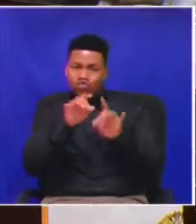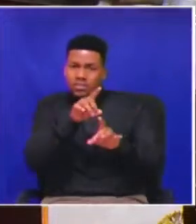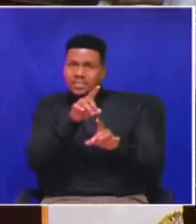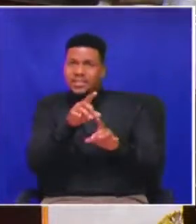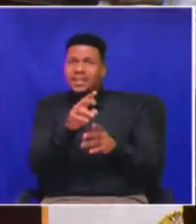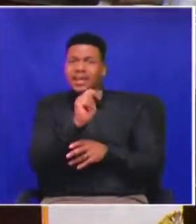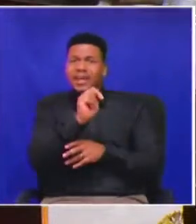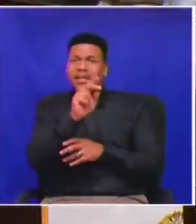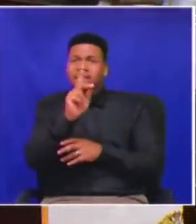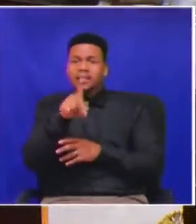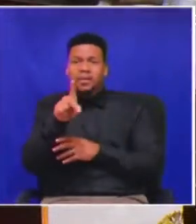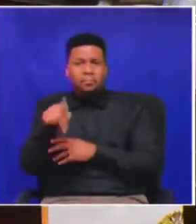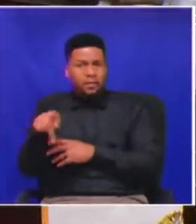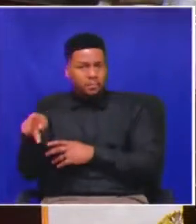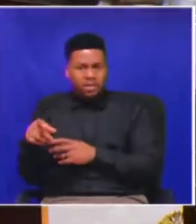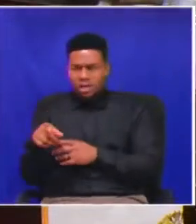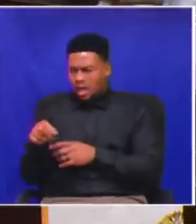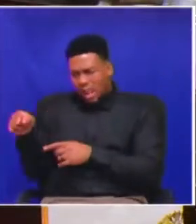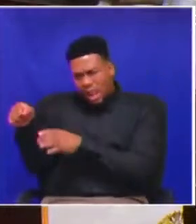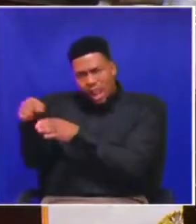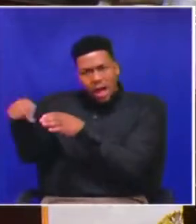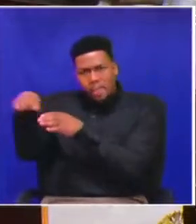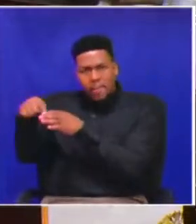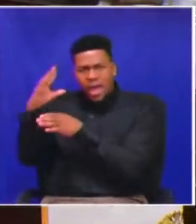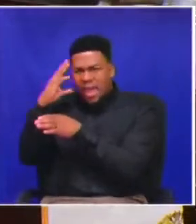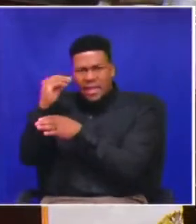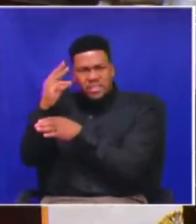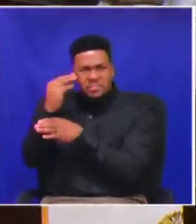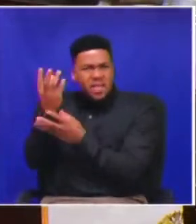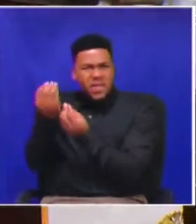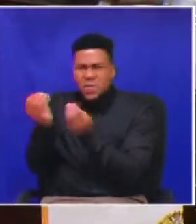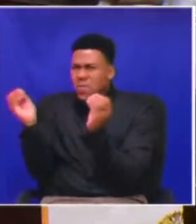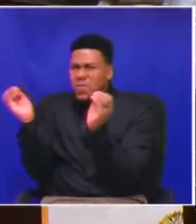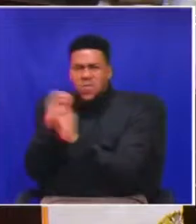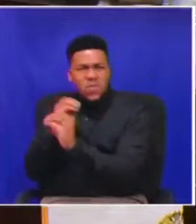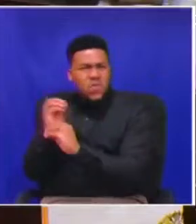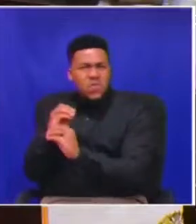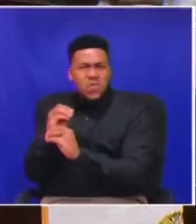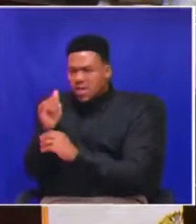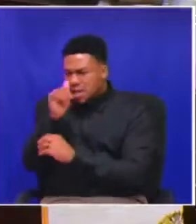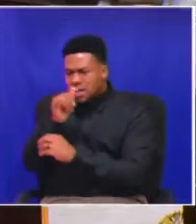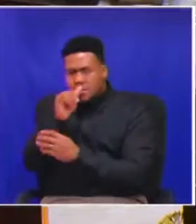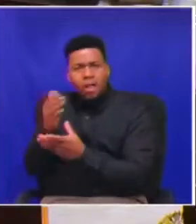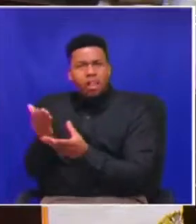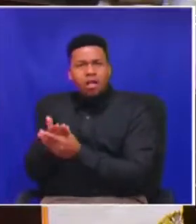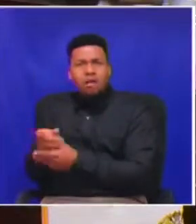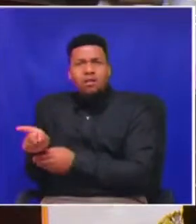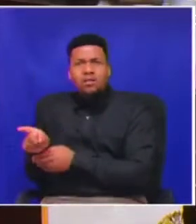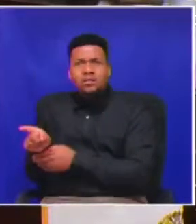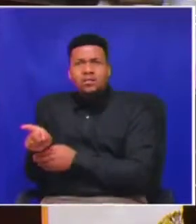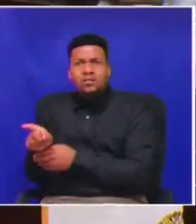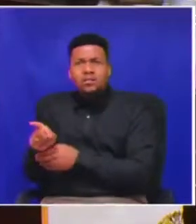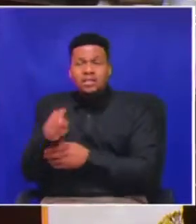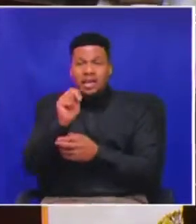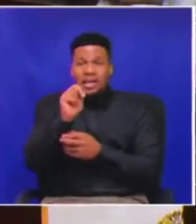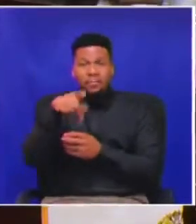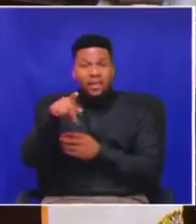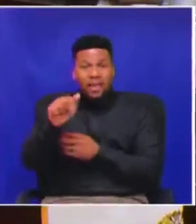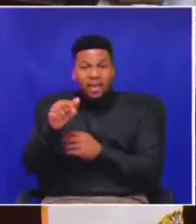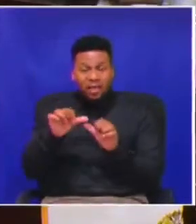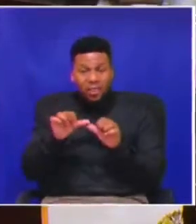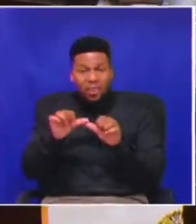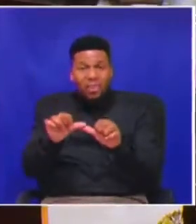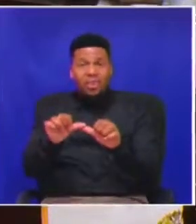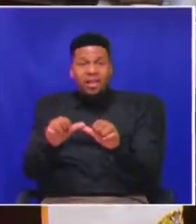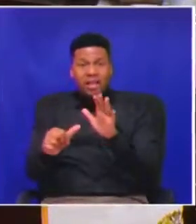experience in prosecuting criminal cases. The NPA continues to be largely unable to prosecute important criminal matters from